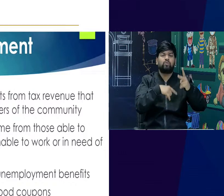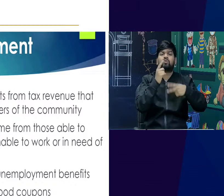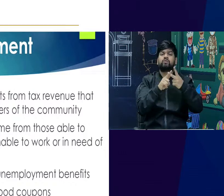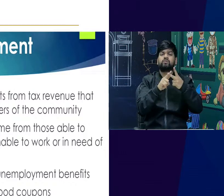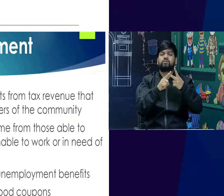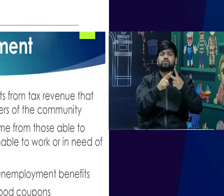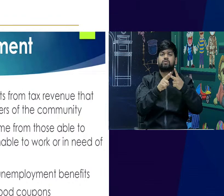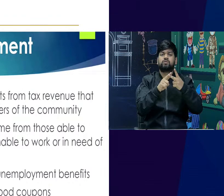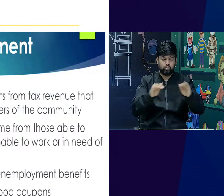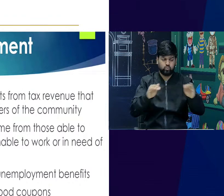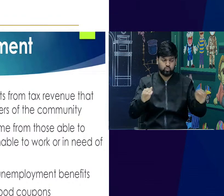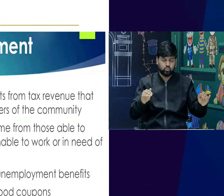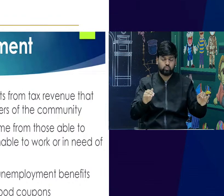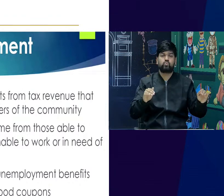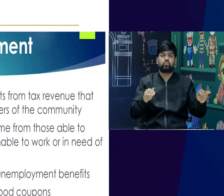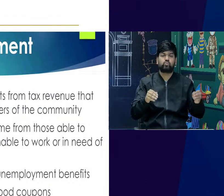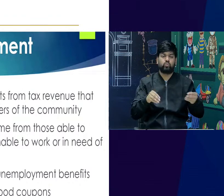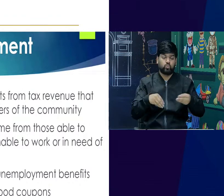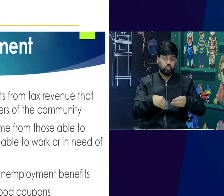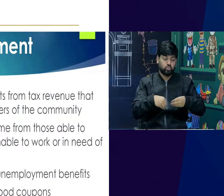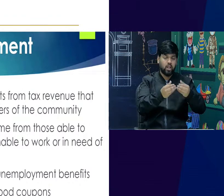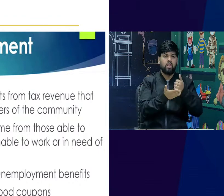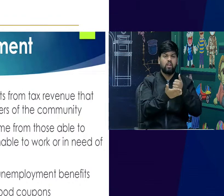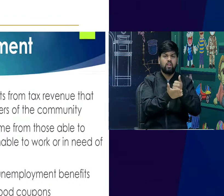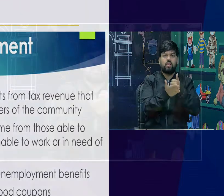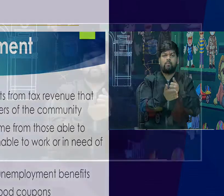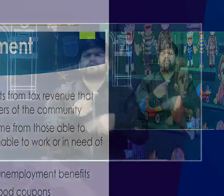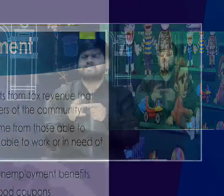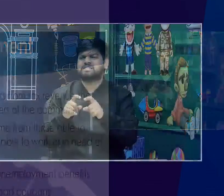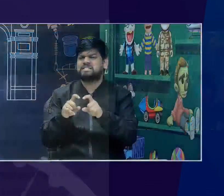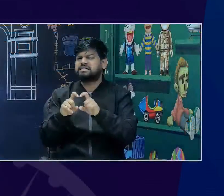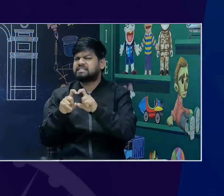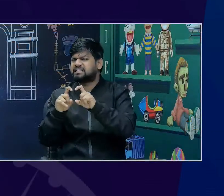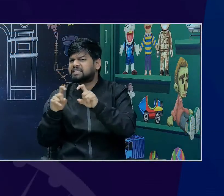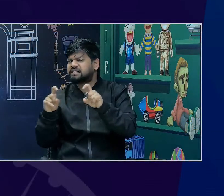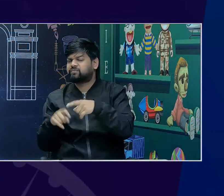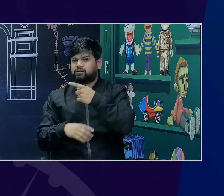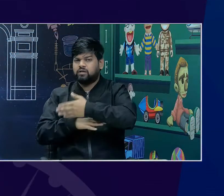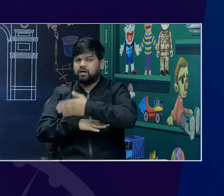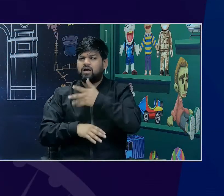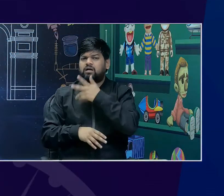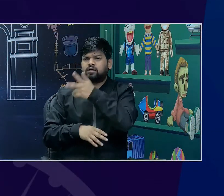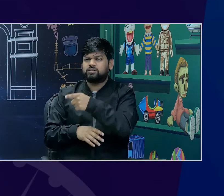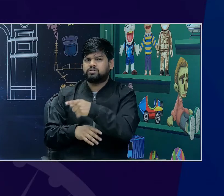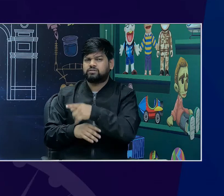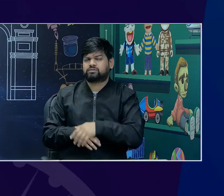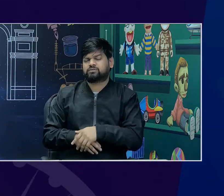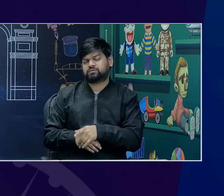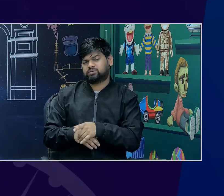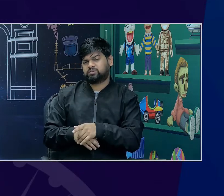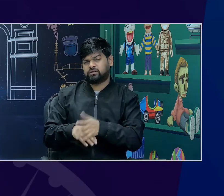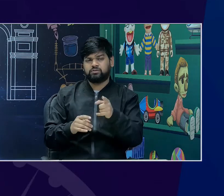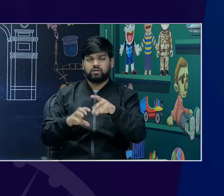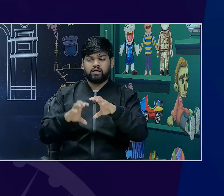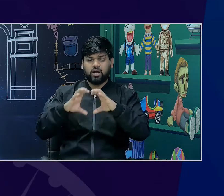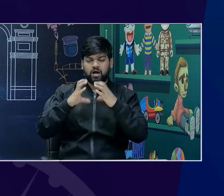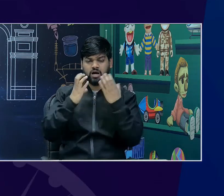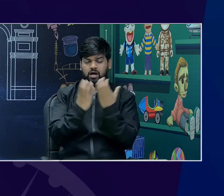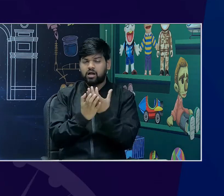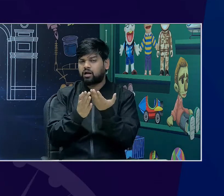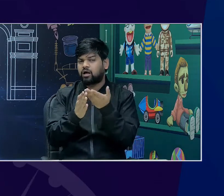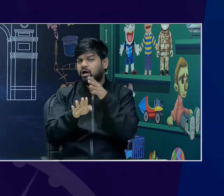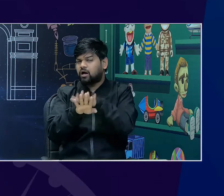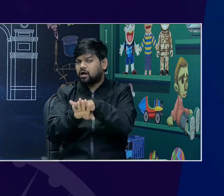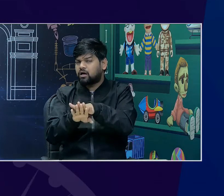So let's make this concept more clear for the inclusive classroom. We still have around 7 to 8 minutes on the conversation. I'll request you to be precise.